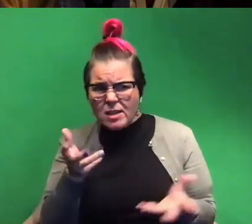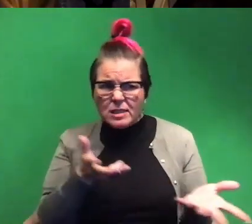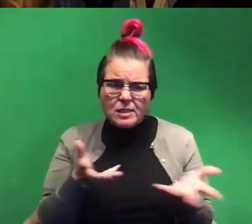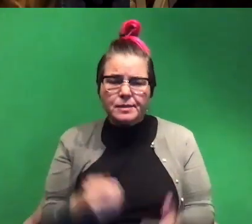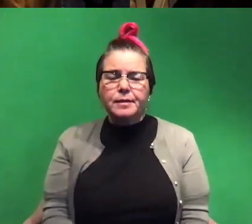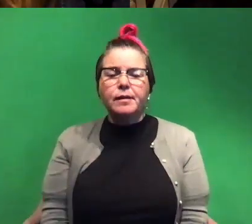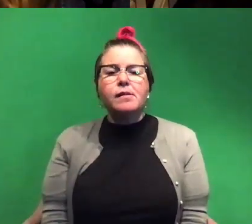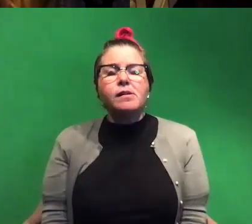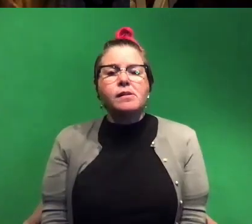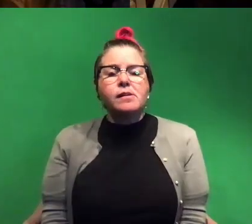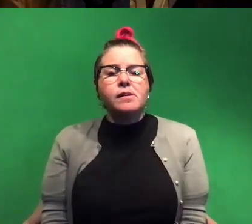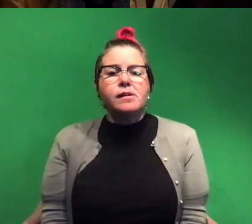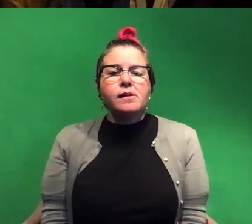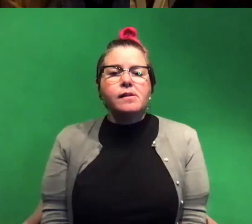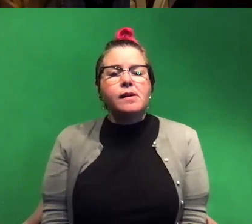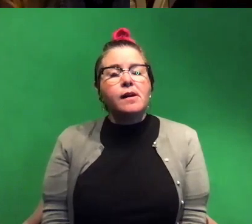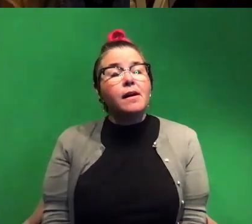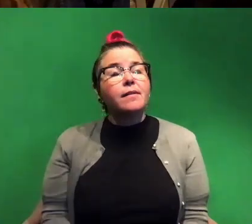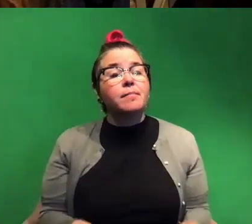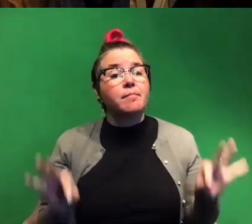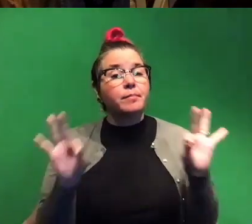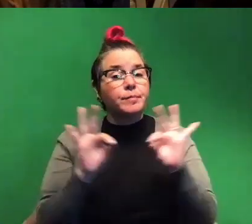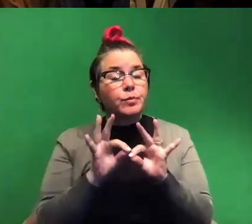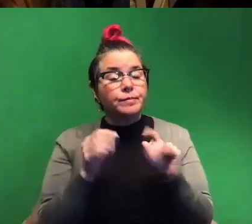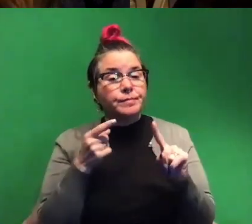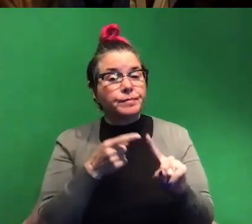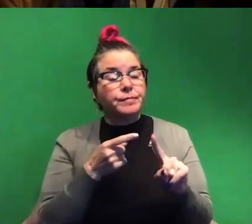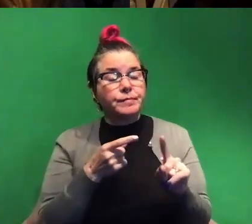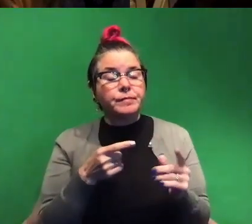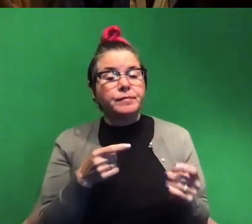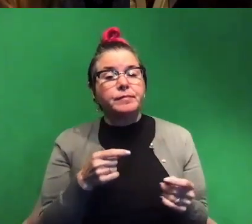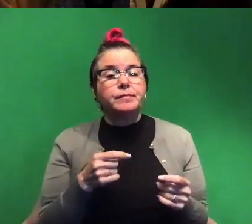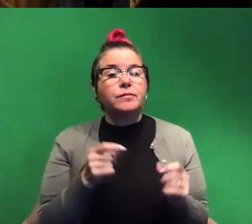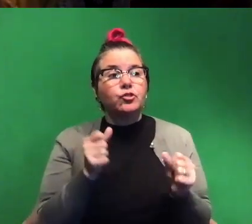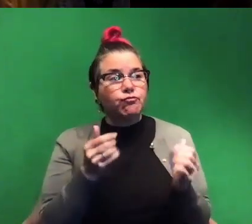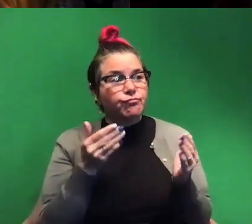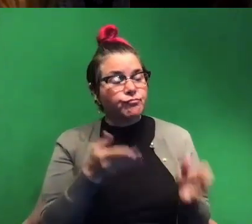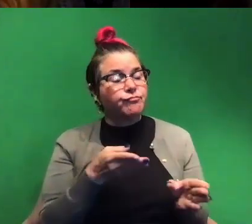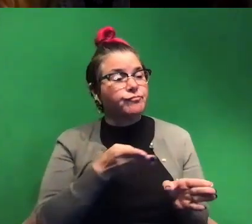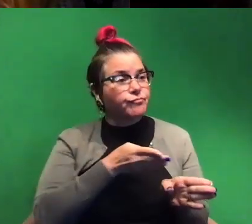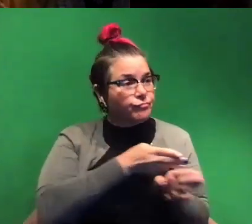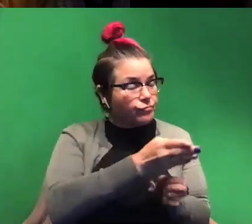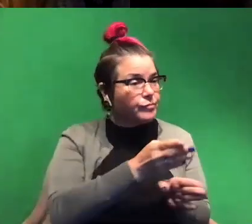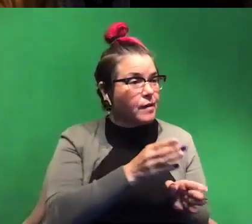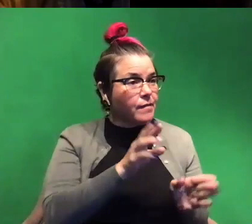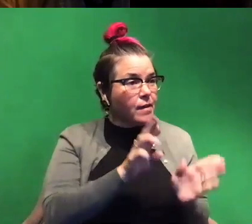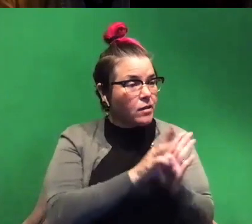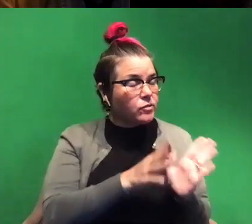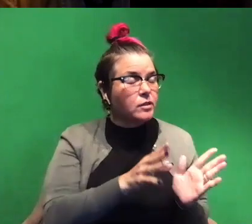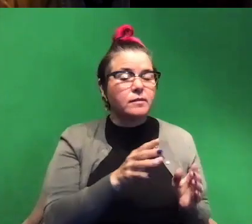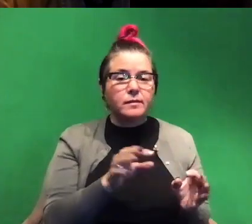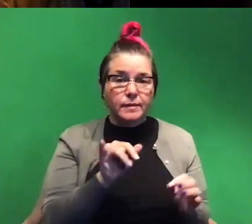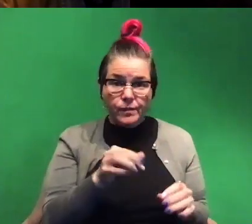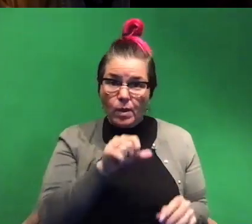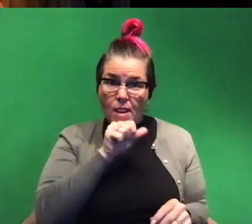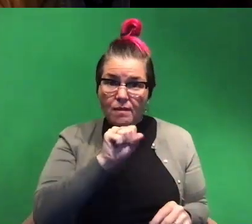I think the most important thing for whether you should pursue an astro career is whether or not you love space. And if